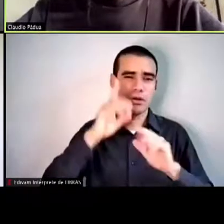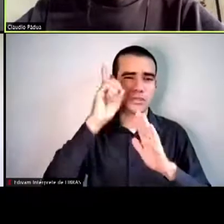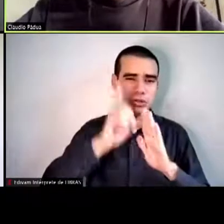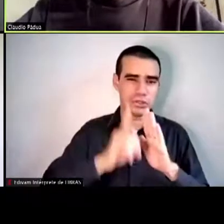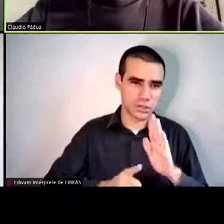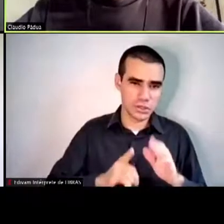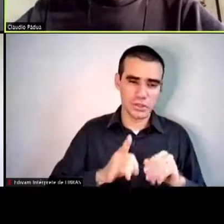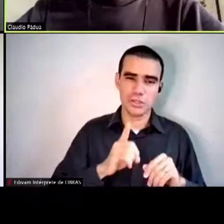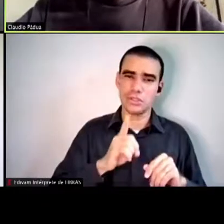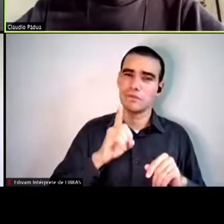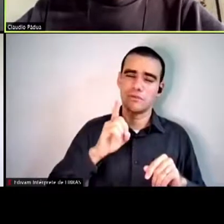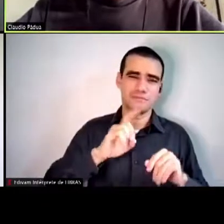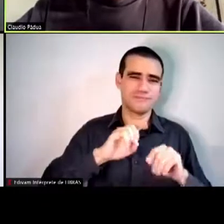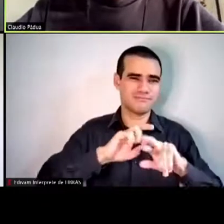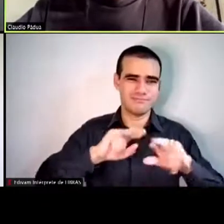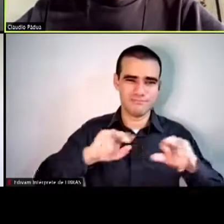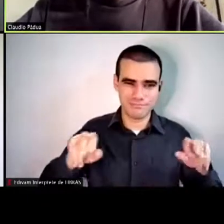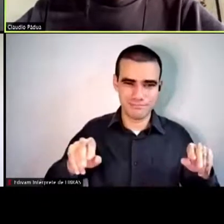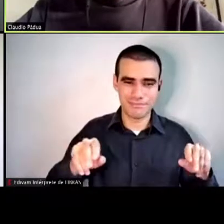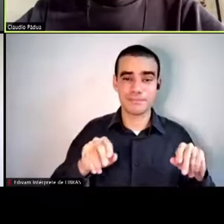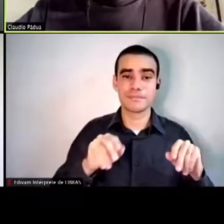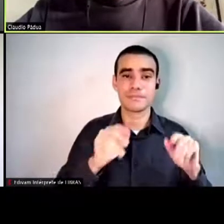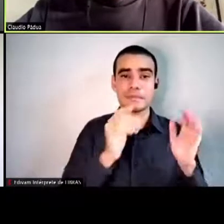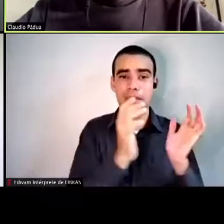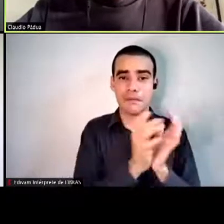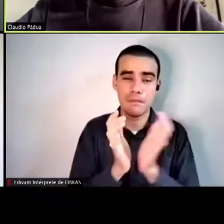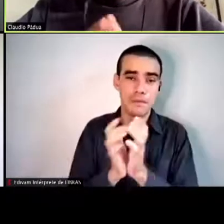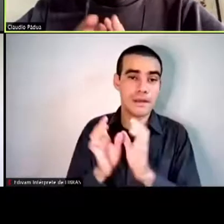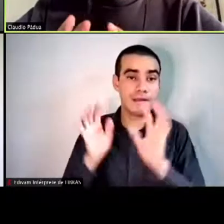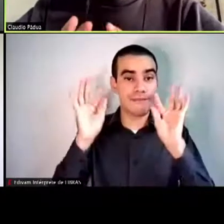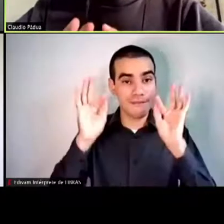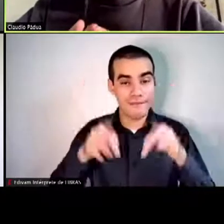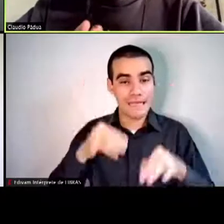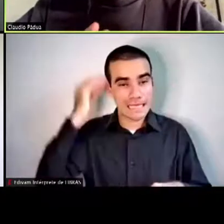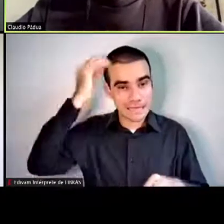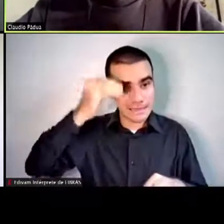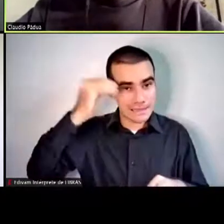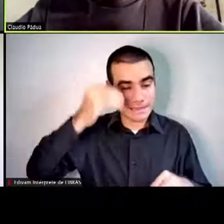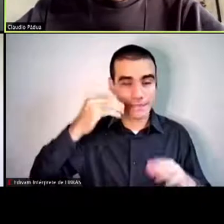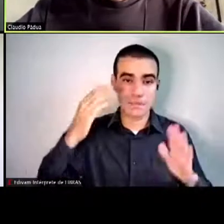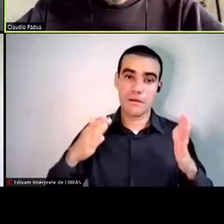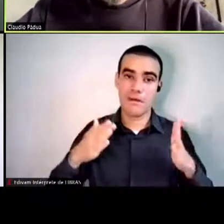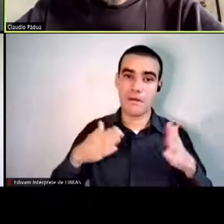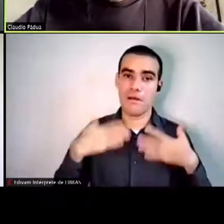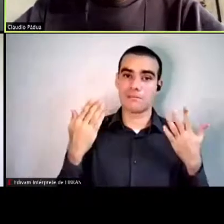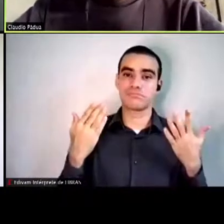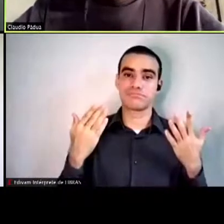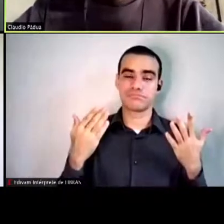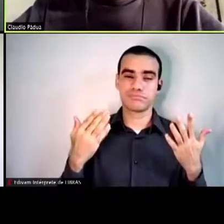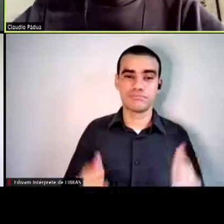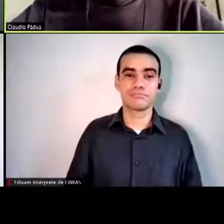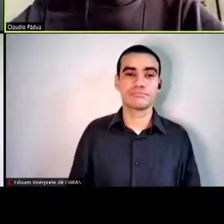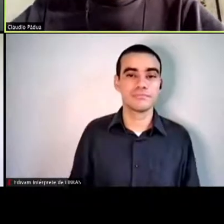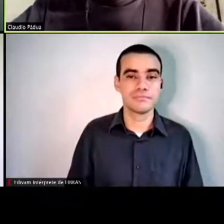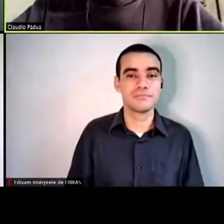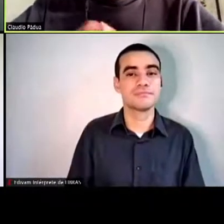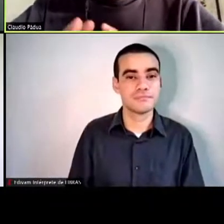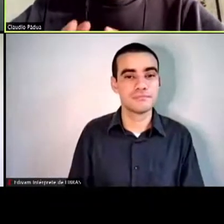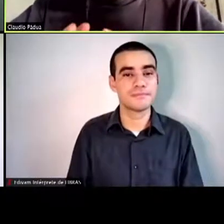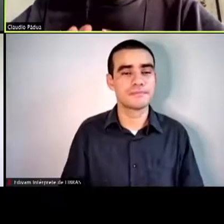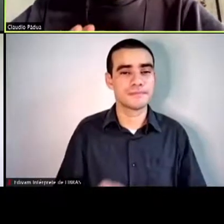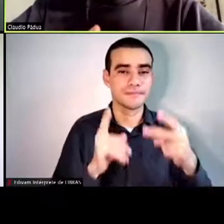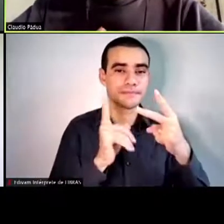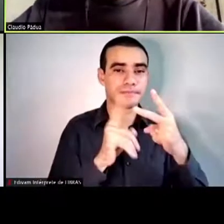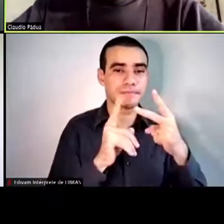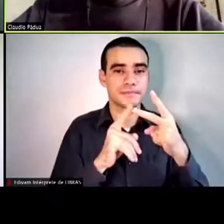This was a fight with the head of departments, but in the end, it was an amazing experience as I can see